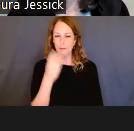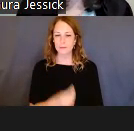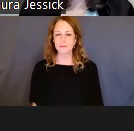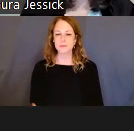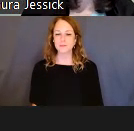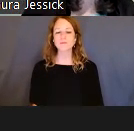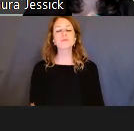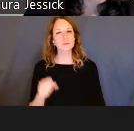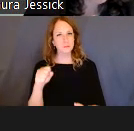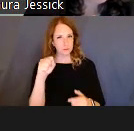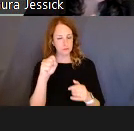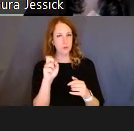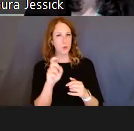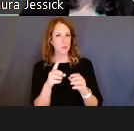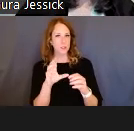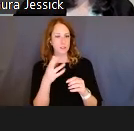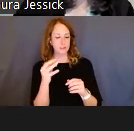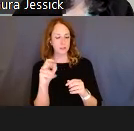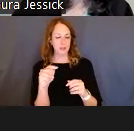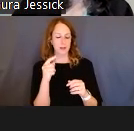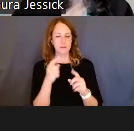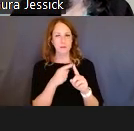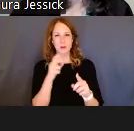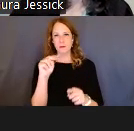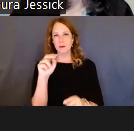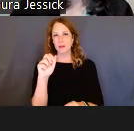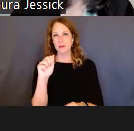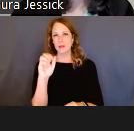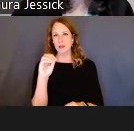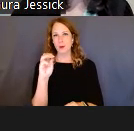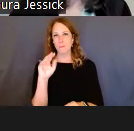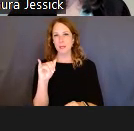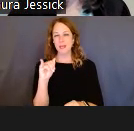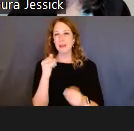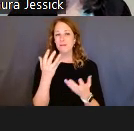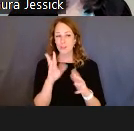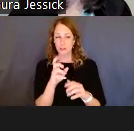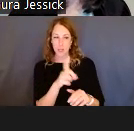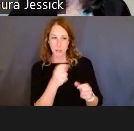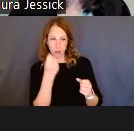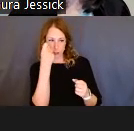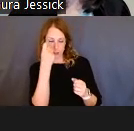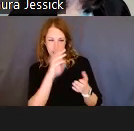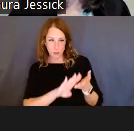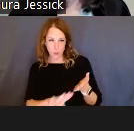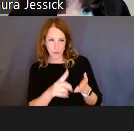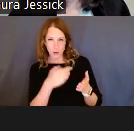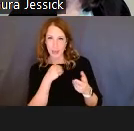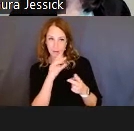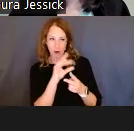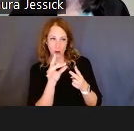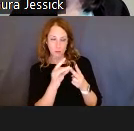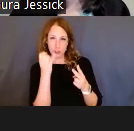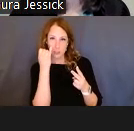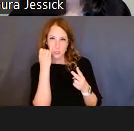Yes, so there's a question in the chat from Naomi. After they are asked if they understand the waiver, are they given the option of whether or not they want